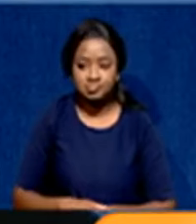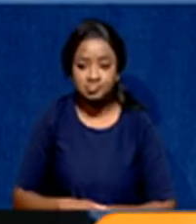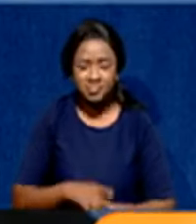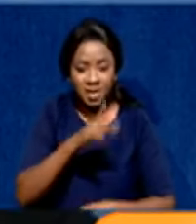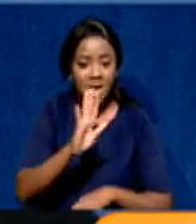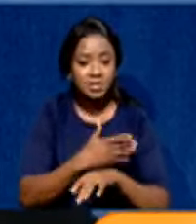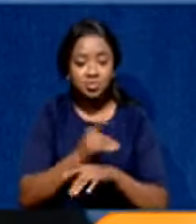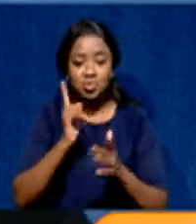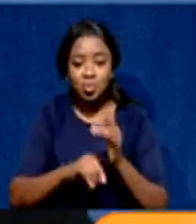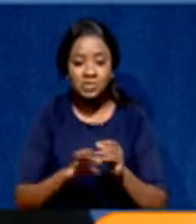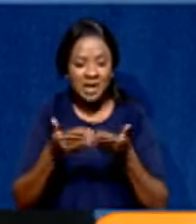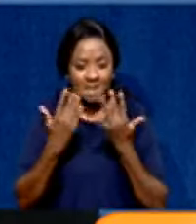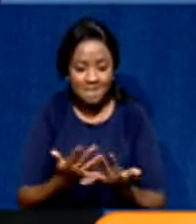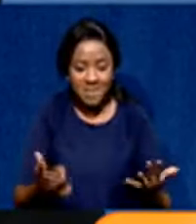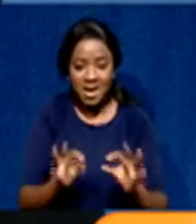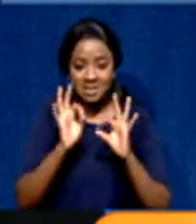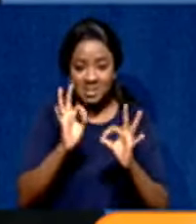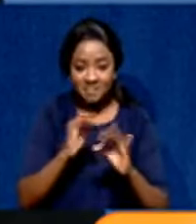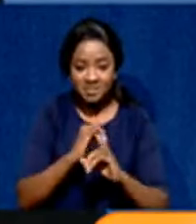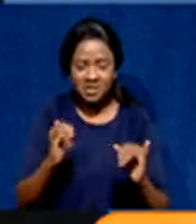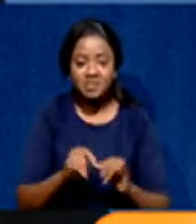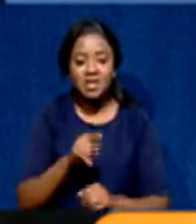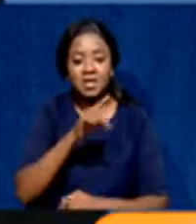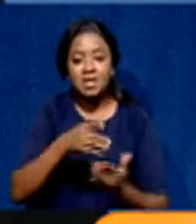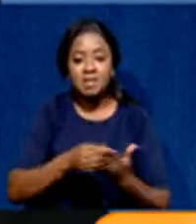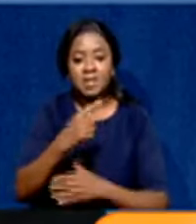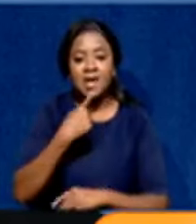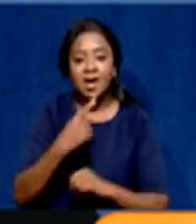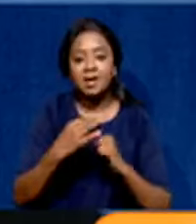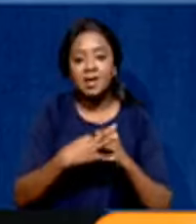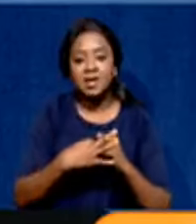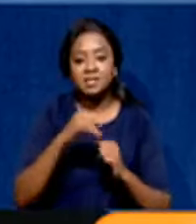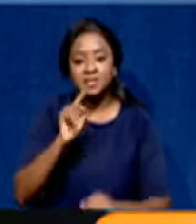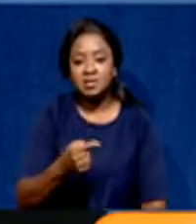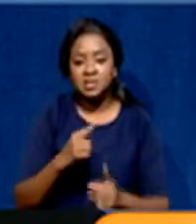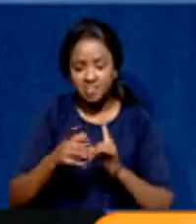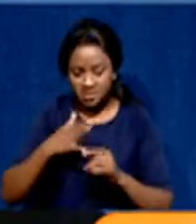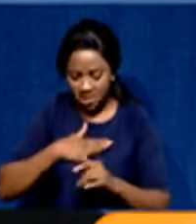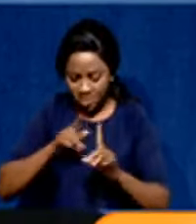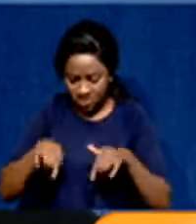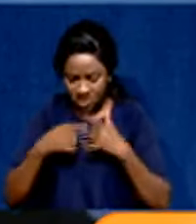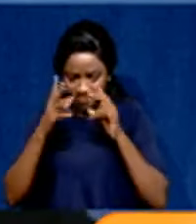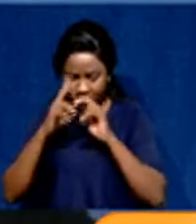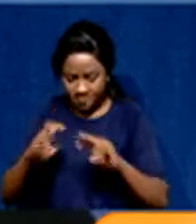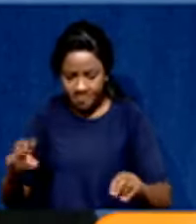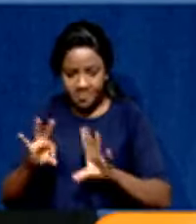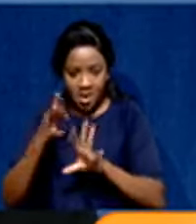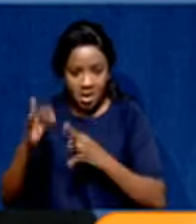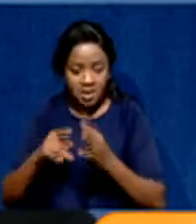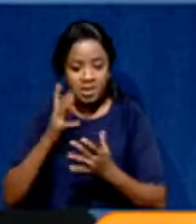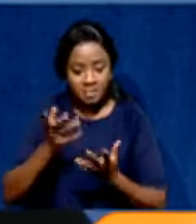Safi, was paid 108,000. Upon our own internal analysis, she was supposed to be